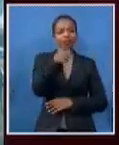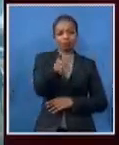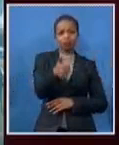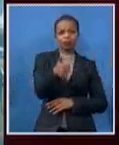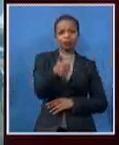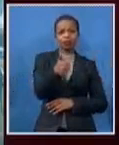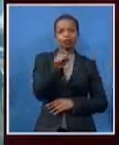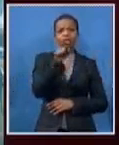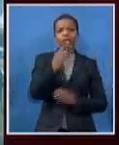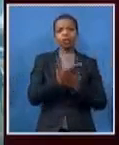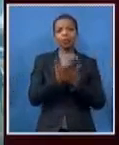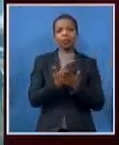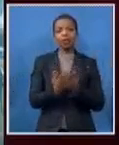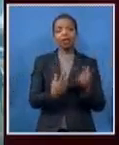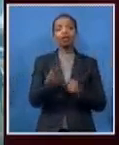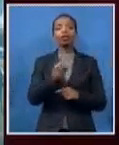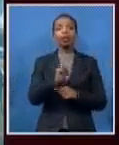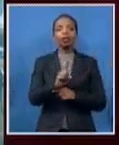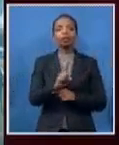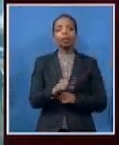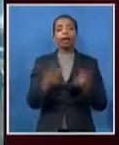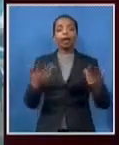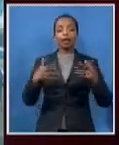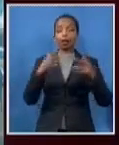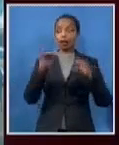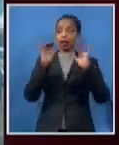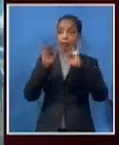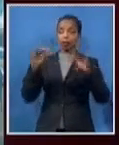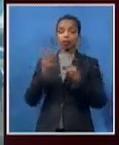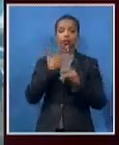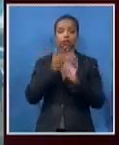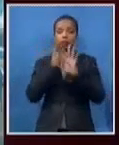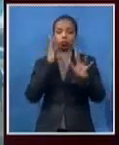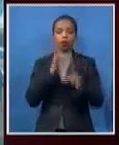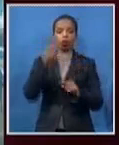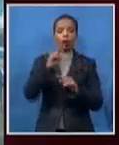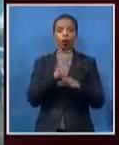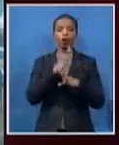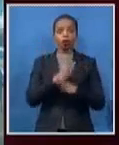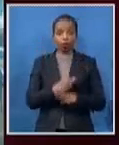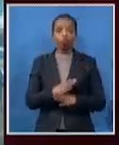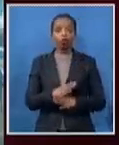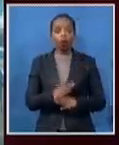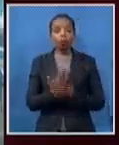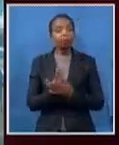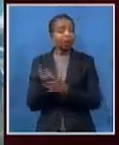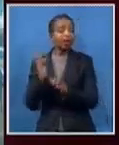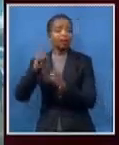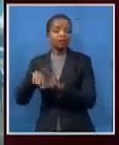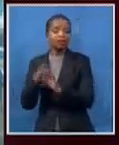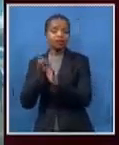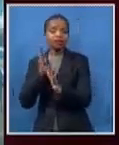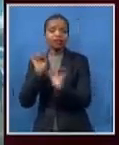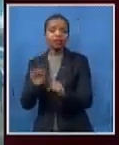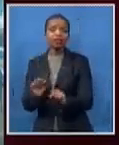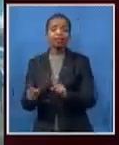of the queue for jobs, you can move them into the queue for jobs, but unless we are creating additional jobs, the